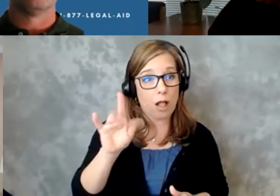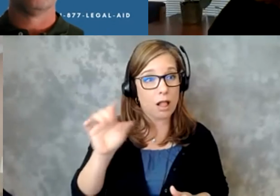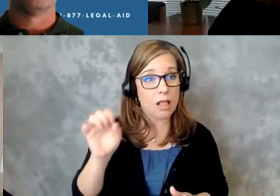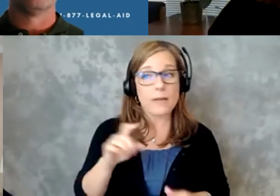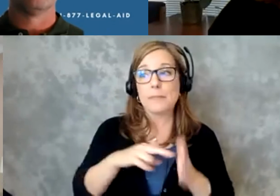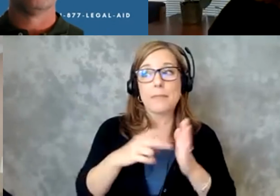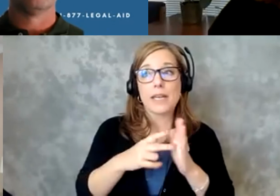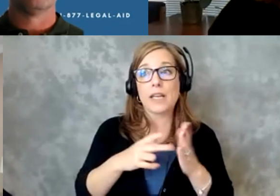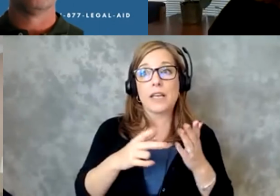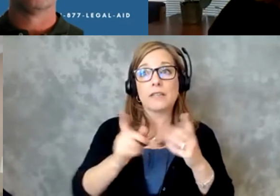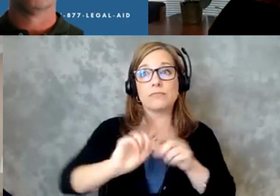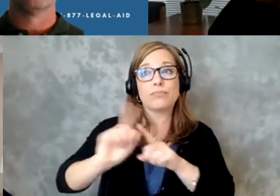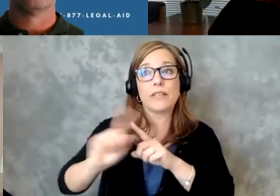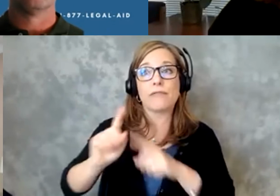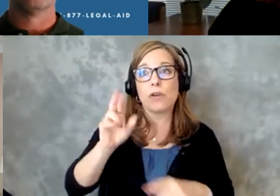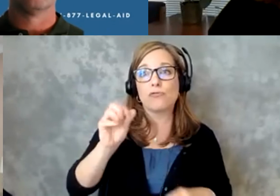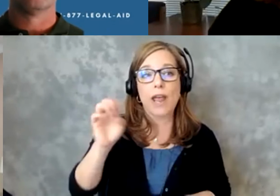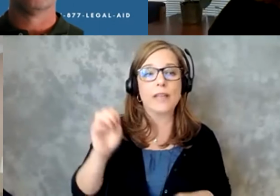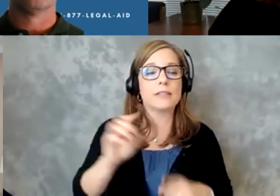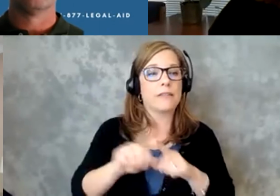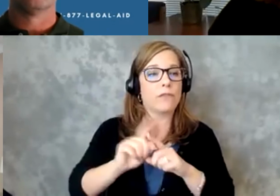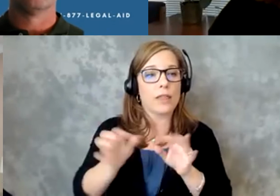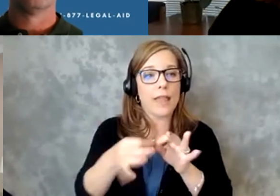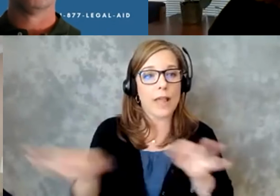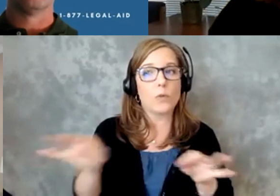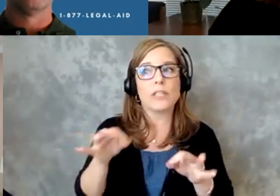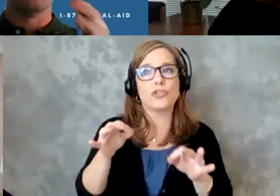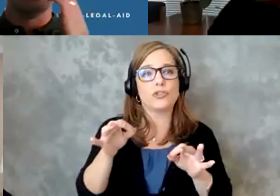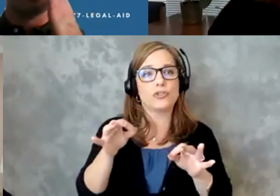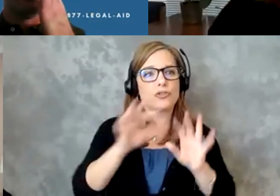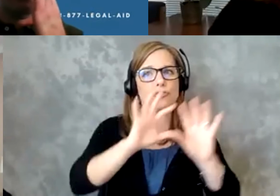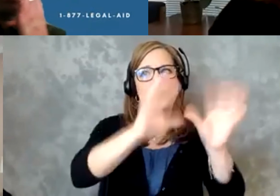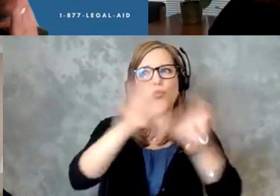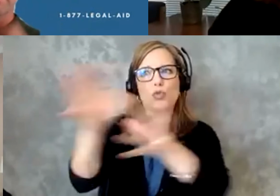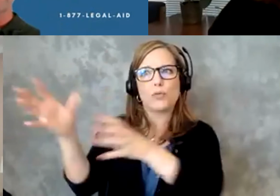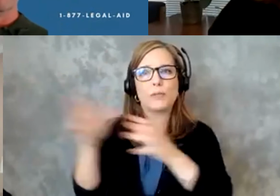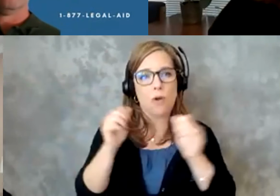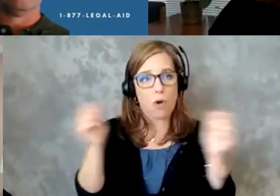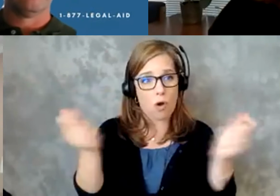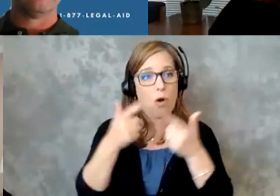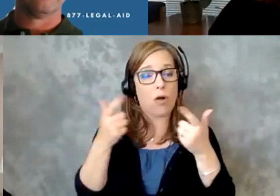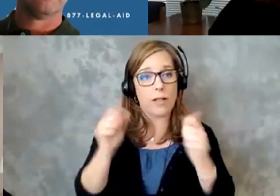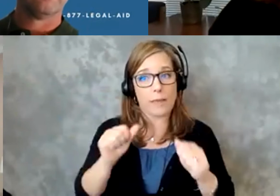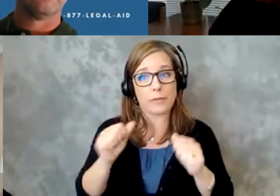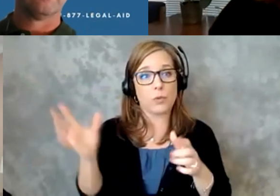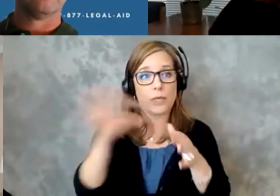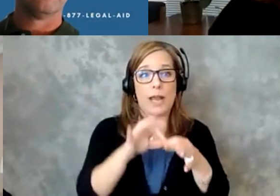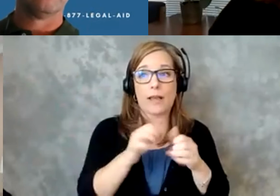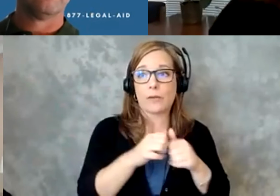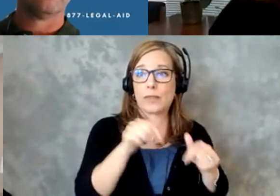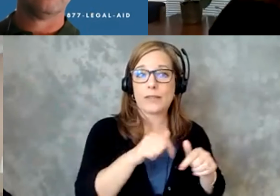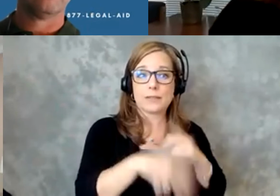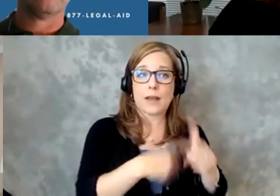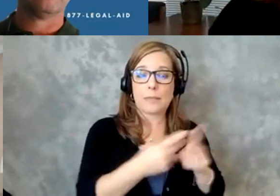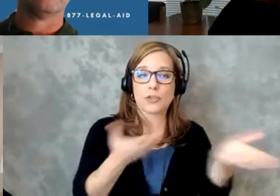or languages being able to be connected to these type of services? So I think that's really important. And I